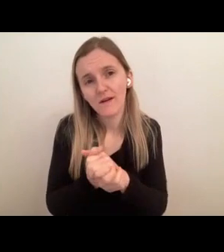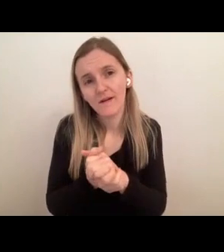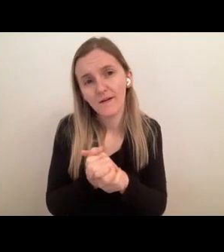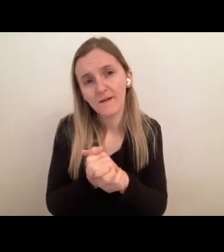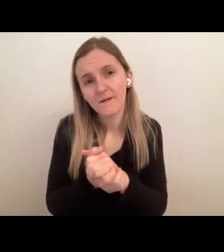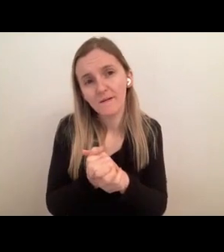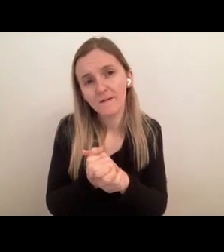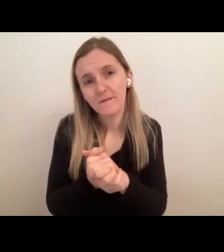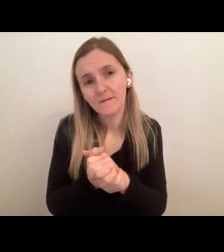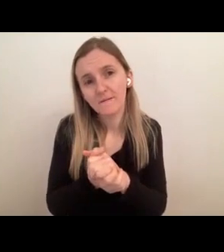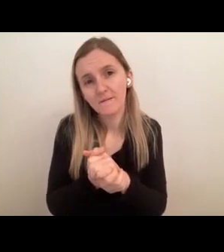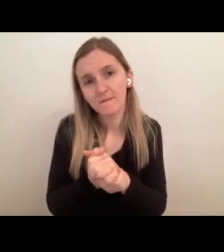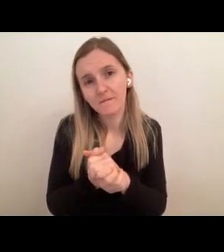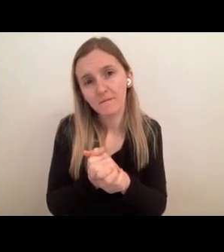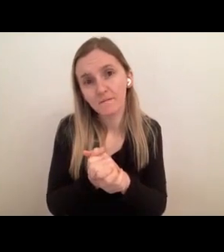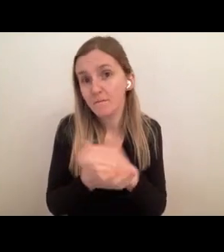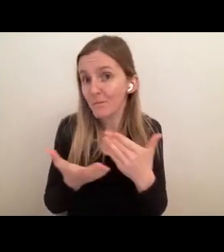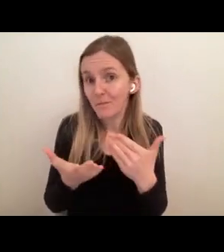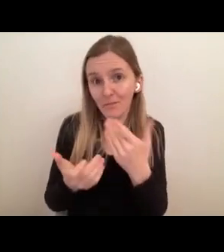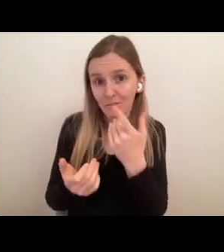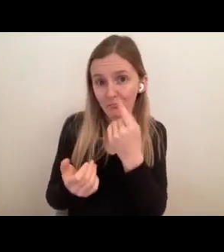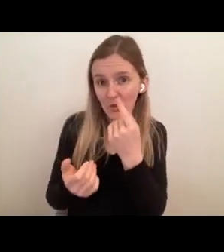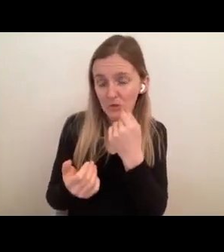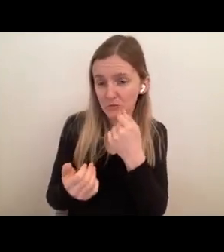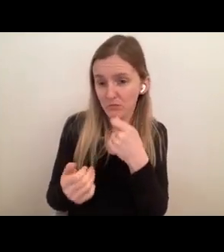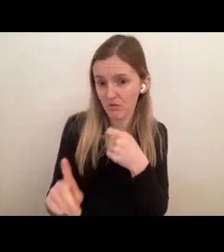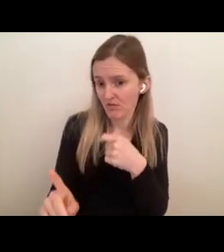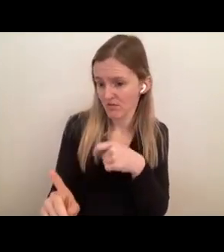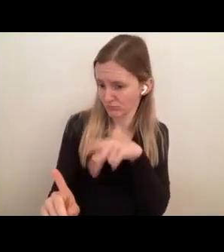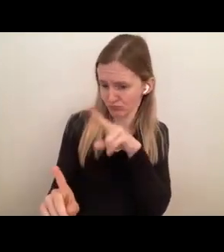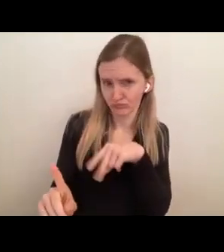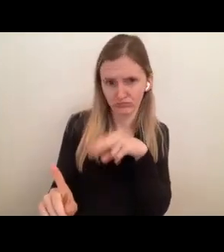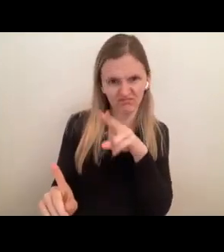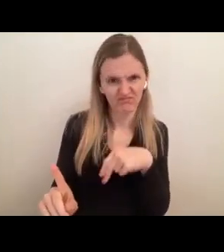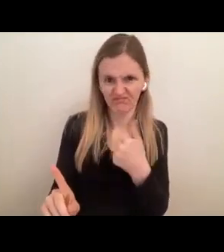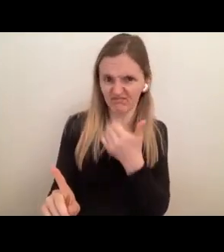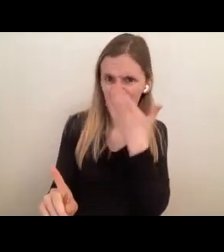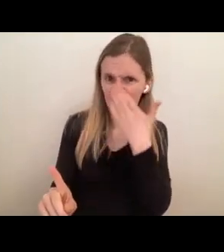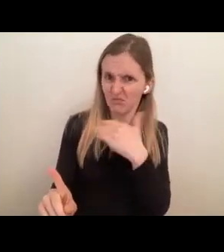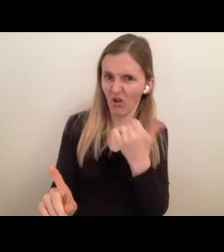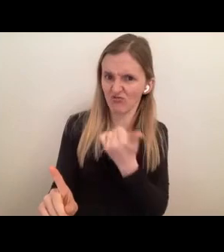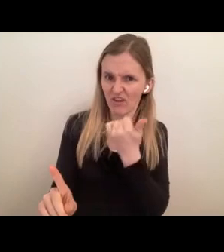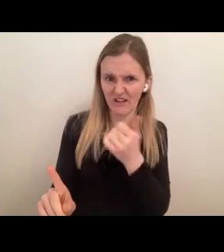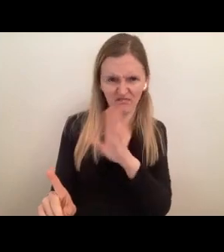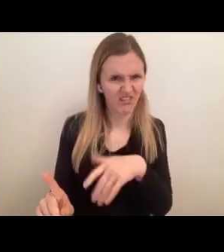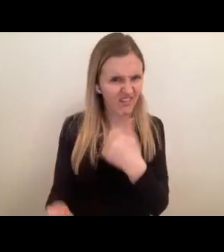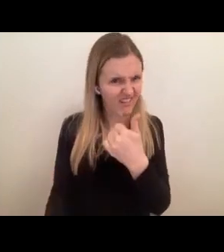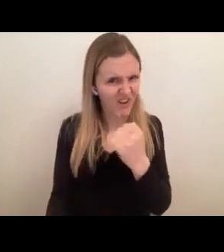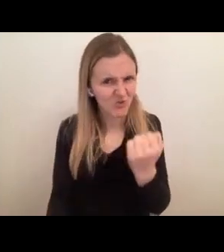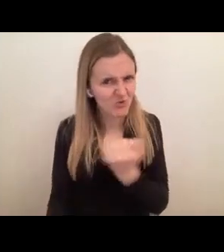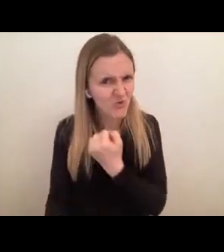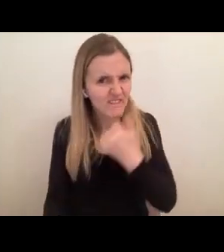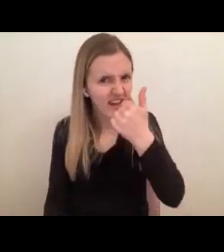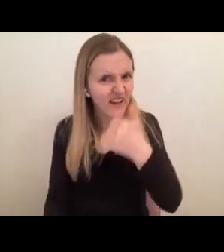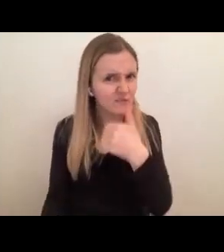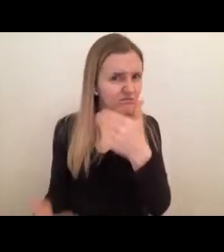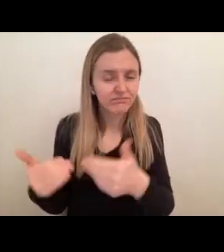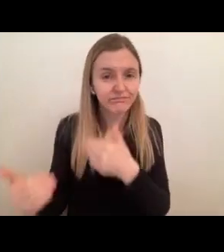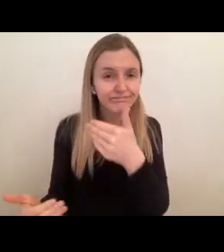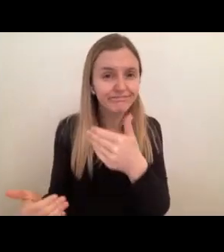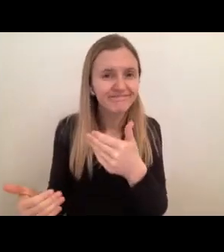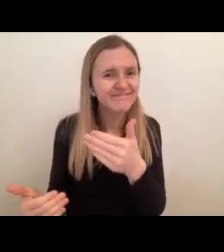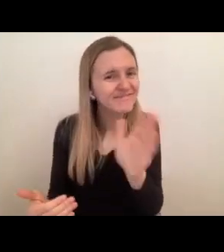even if it seems on the outside that it's not, or it shouldn't be. We all interact with our